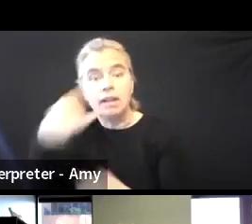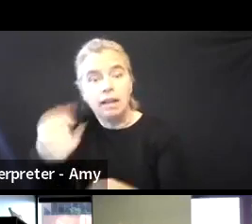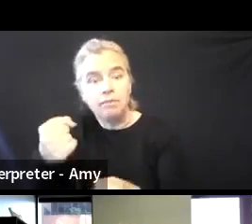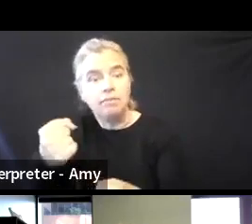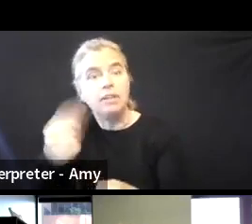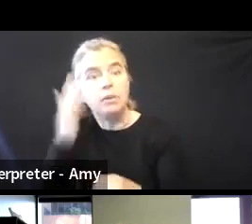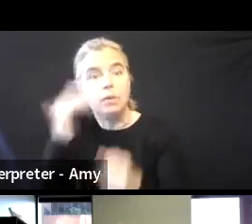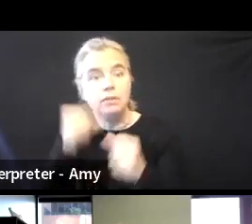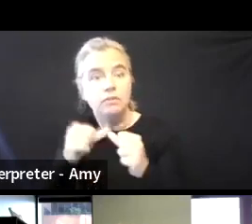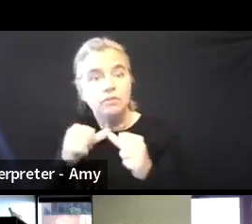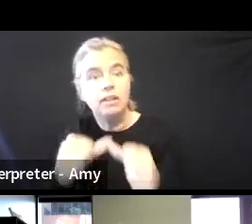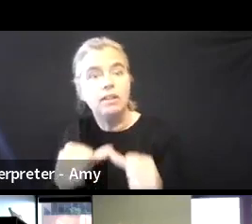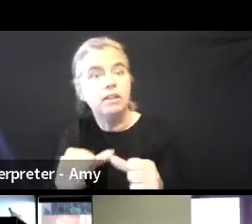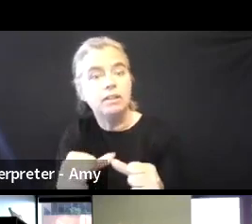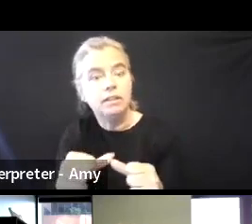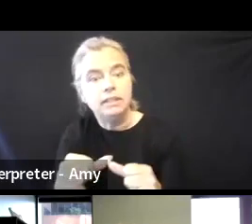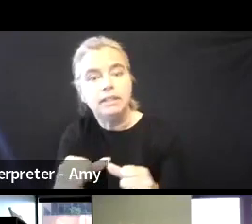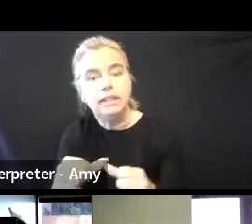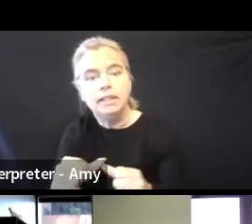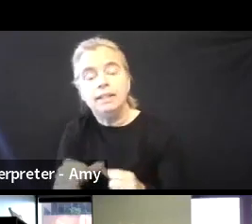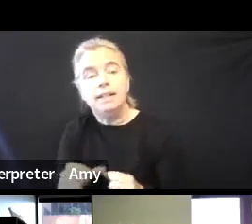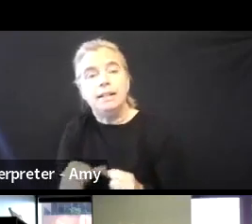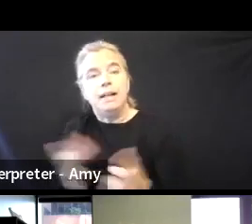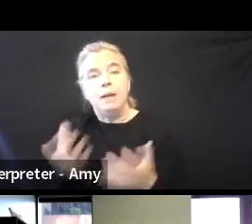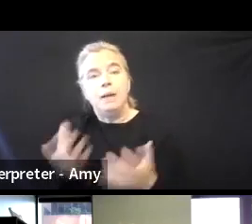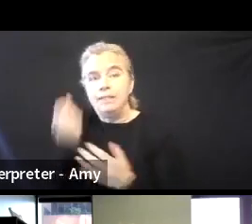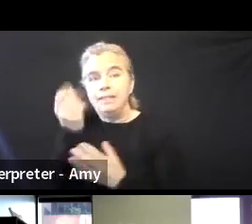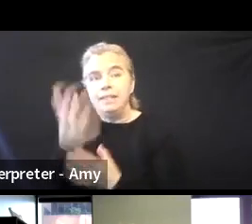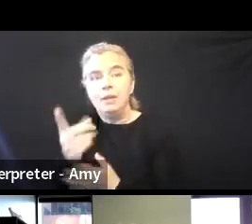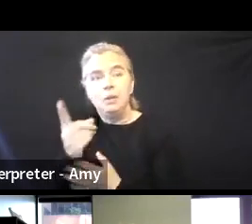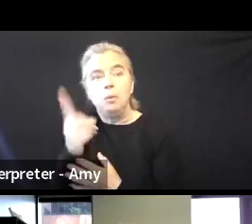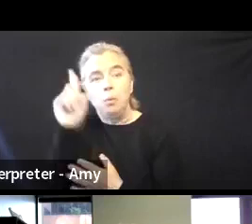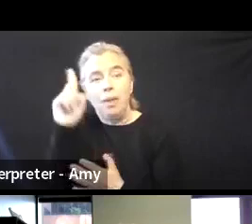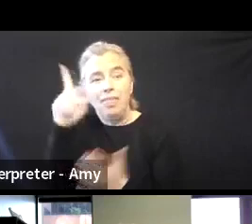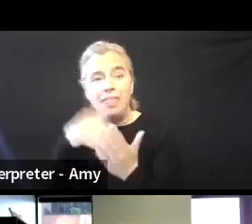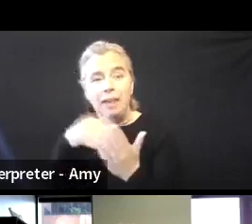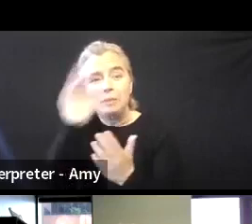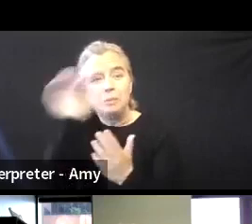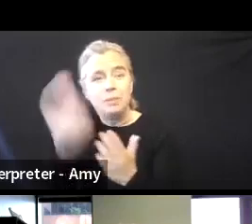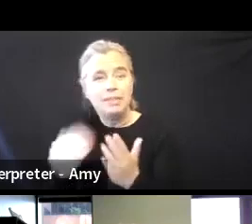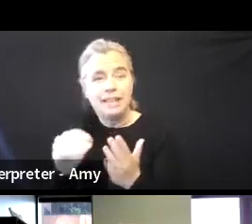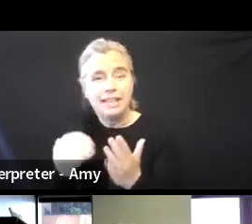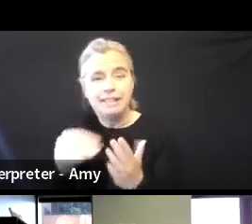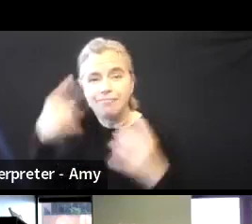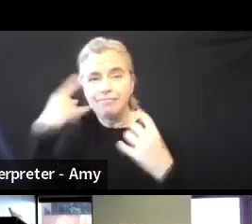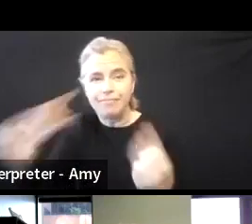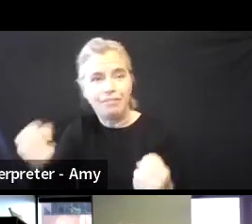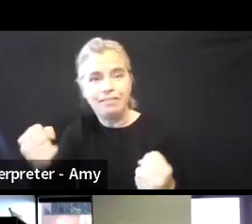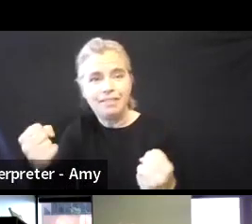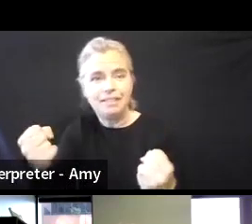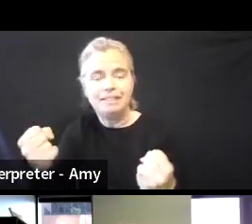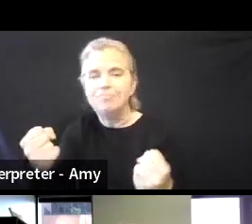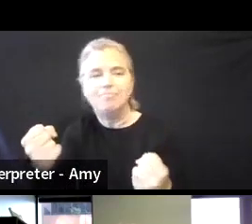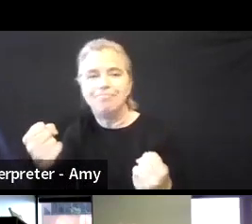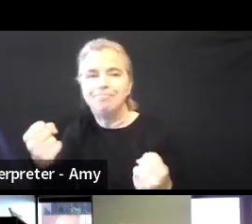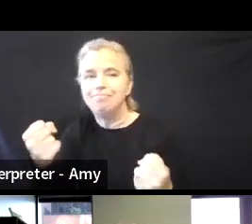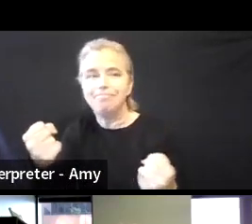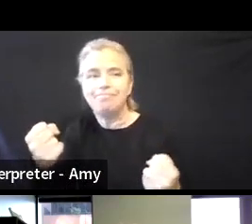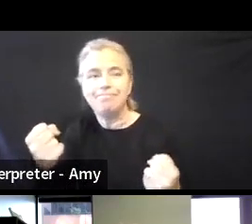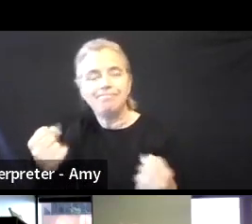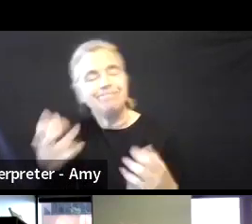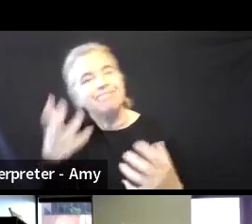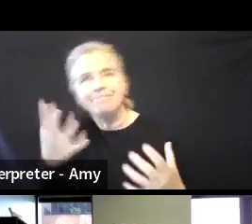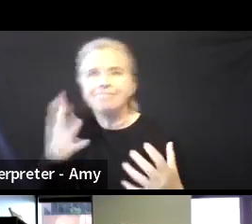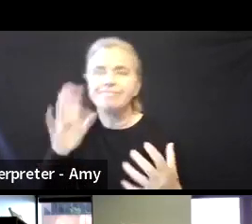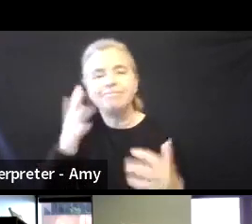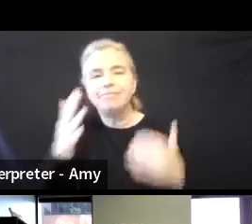it? Well, I'd like to tell you that I'm 1,000% confident, but I'm not going to, okay? I'm going to say that we are going to be close,